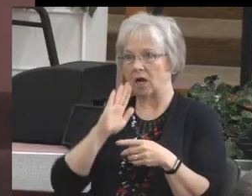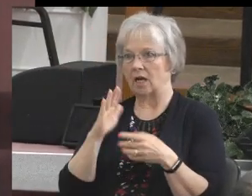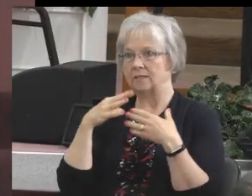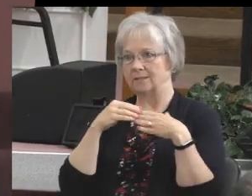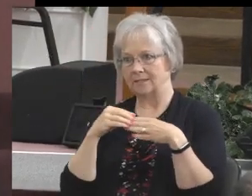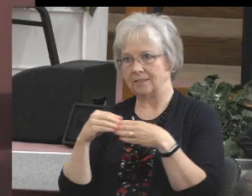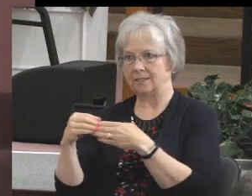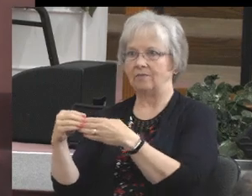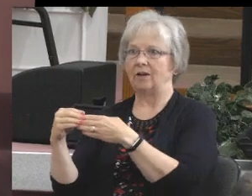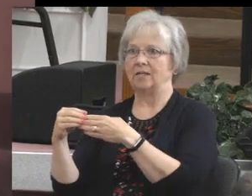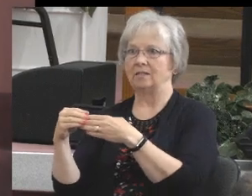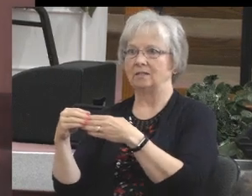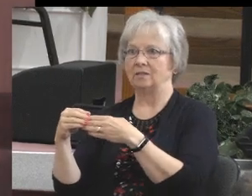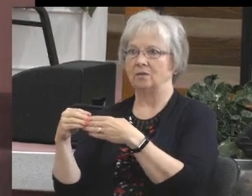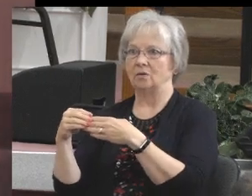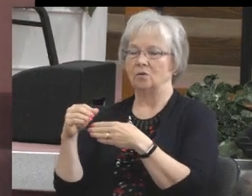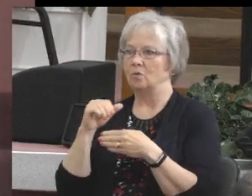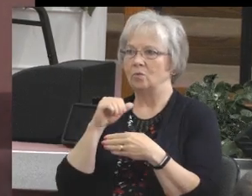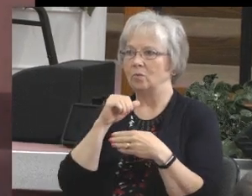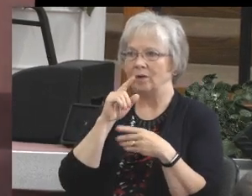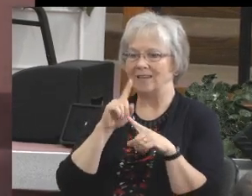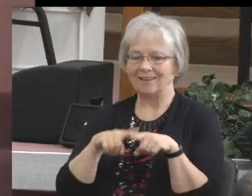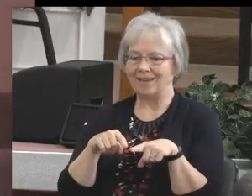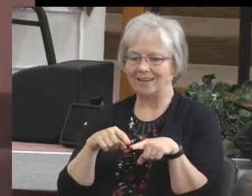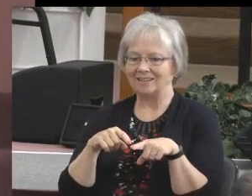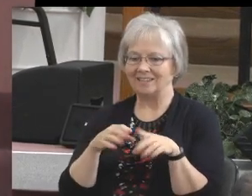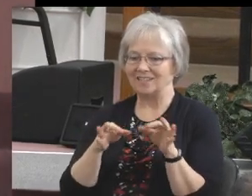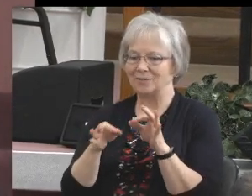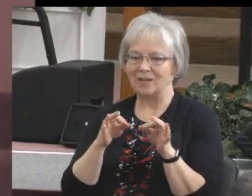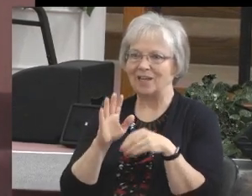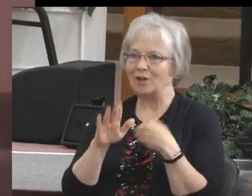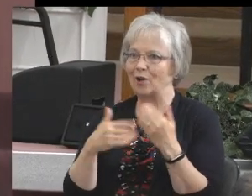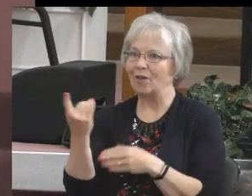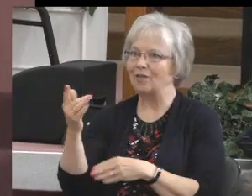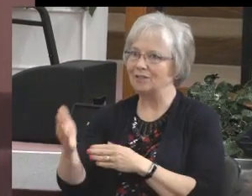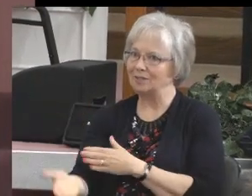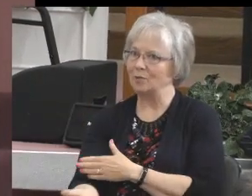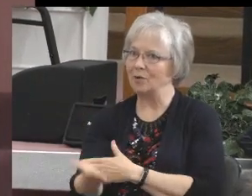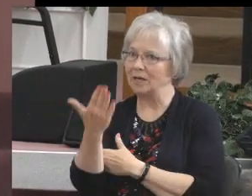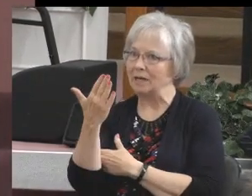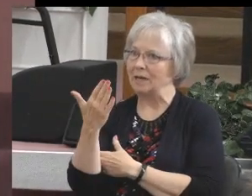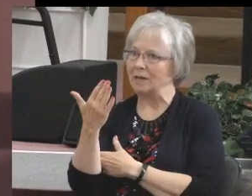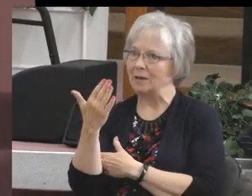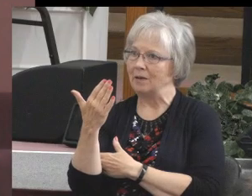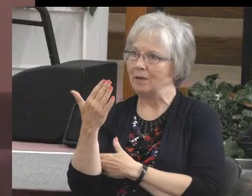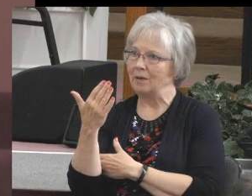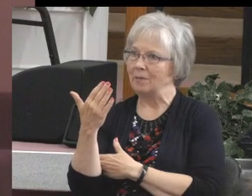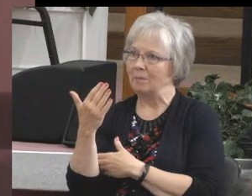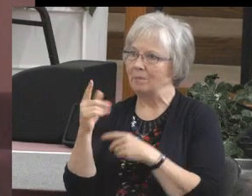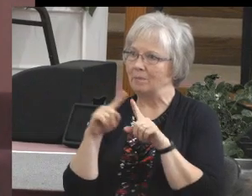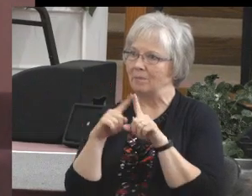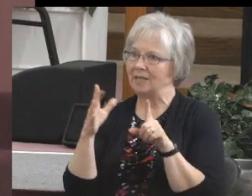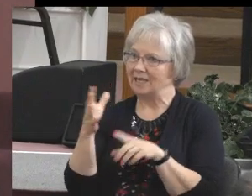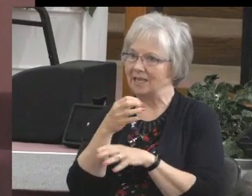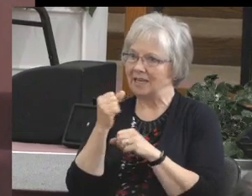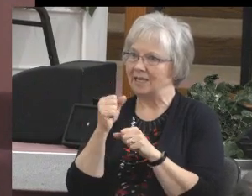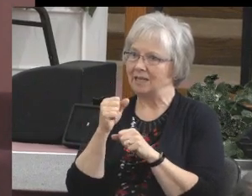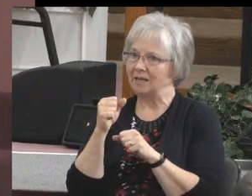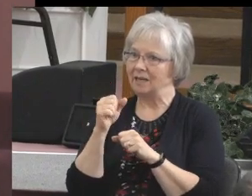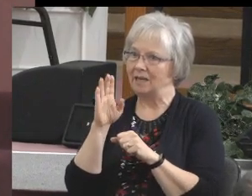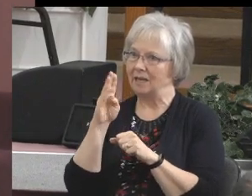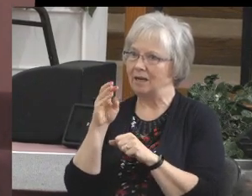We don't have time to go into that this morning, but I would encourage you, maybe get a book called The Bulletproof, George